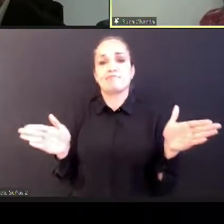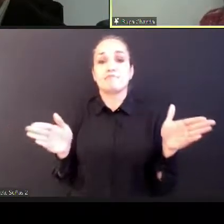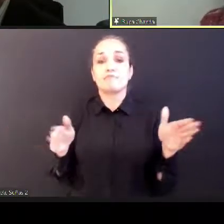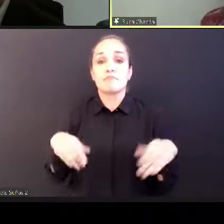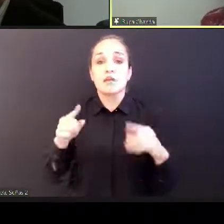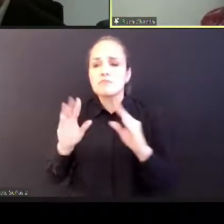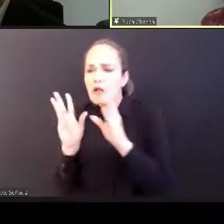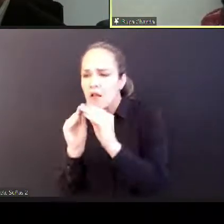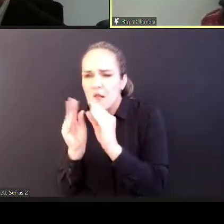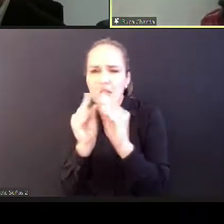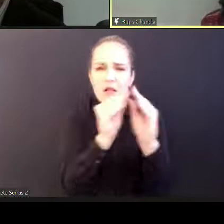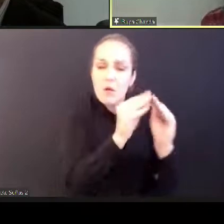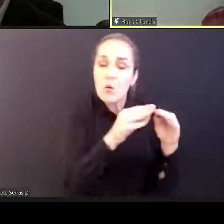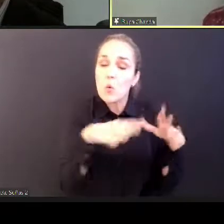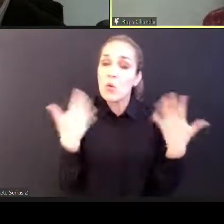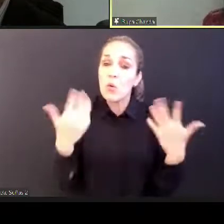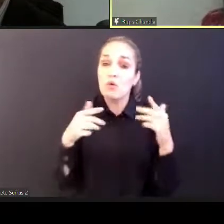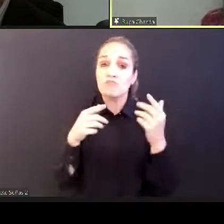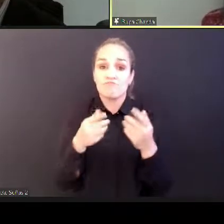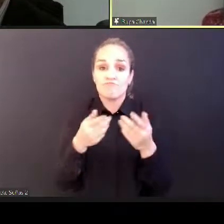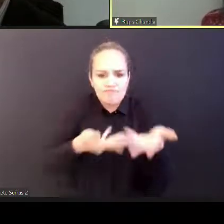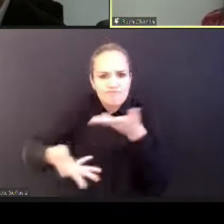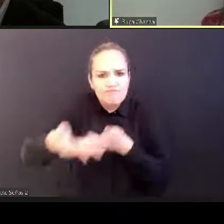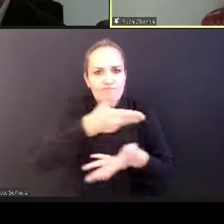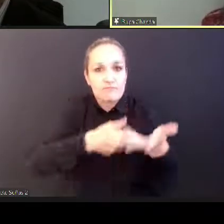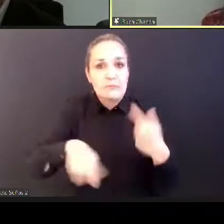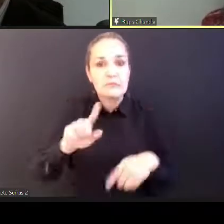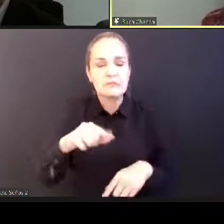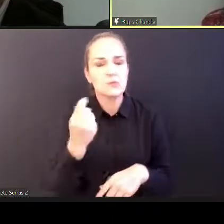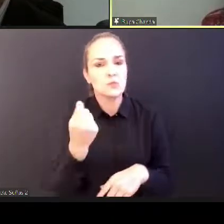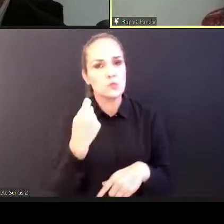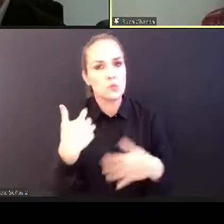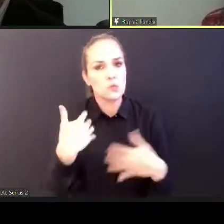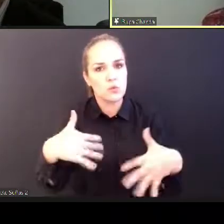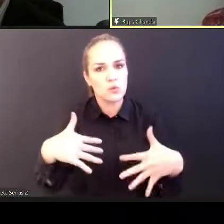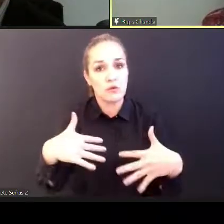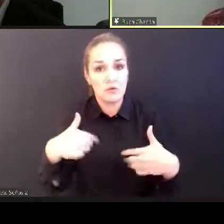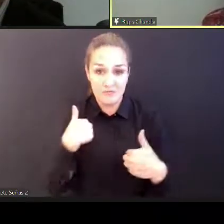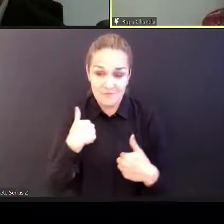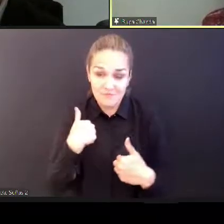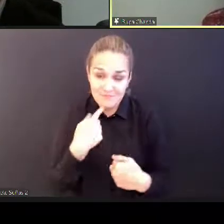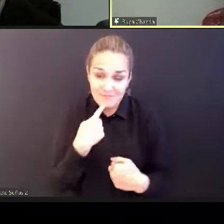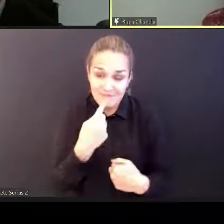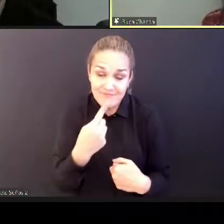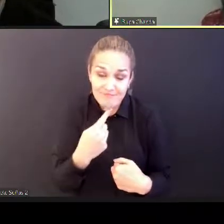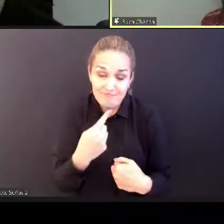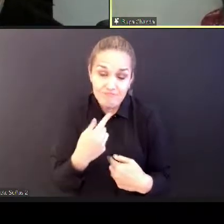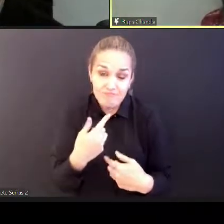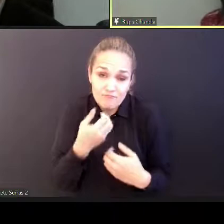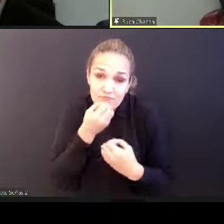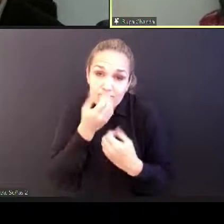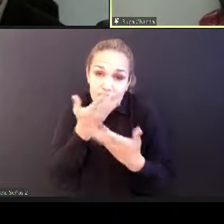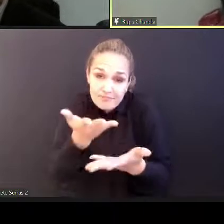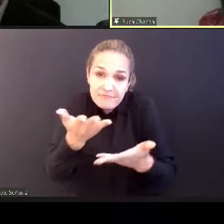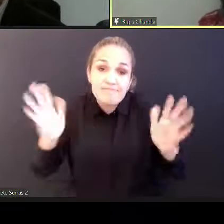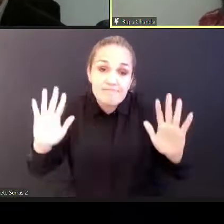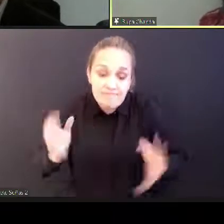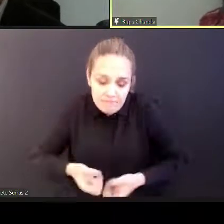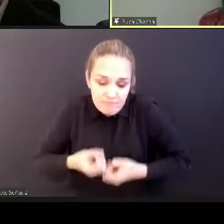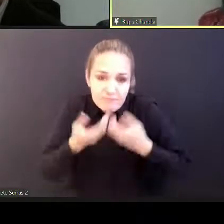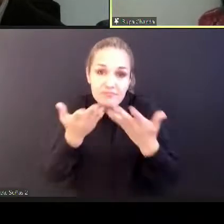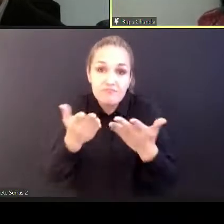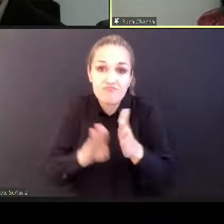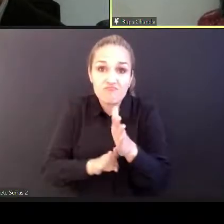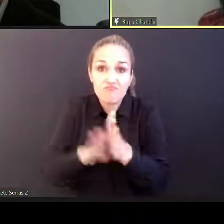unfortunately, I don't see it progressing very quickly in the near term. I think it's going to be difficult because you have big